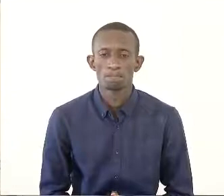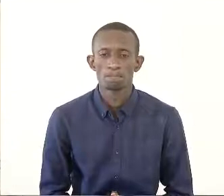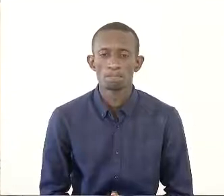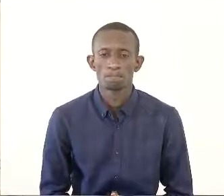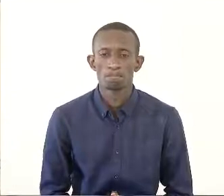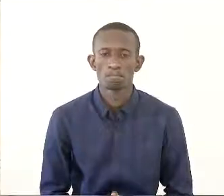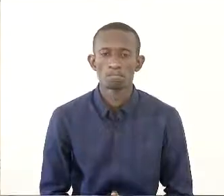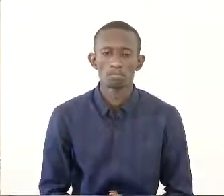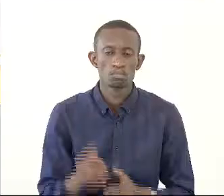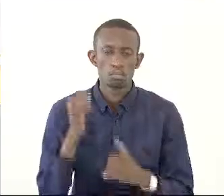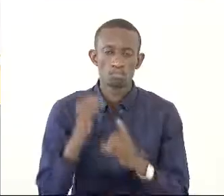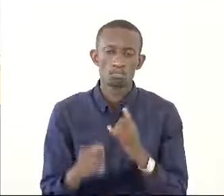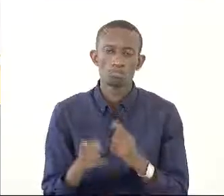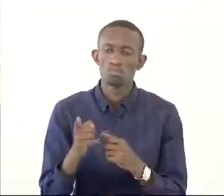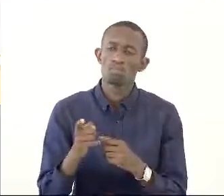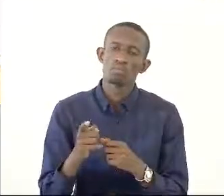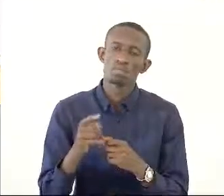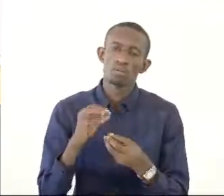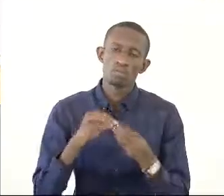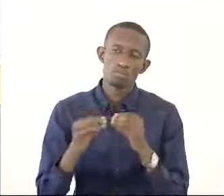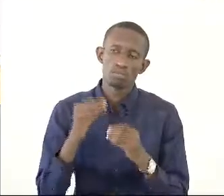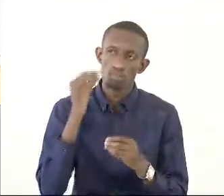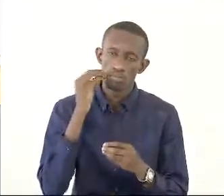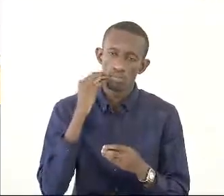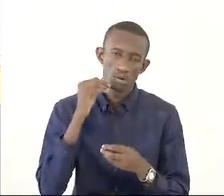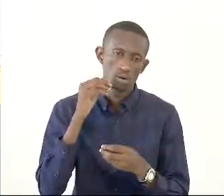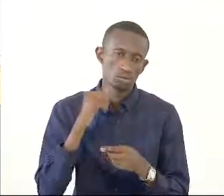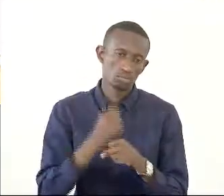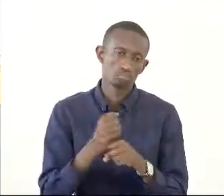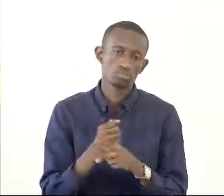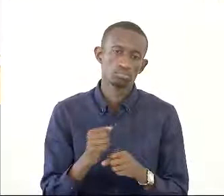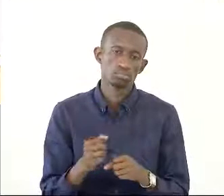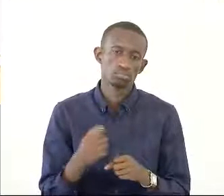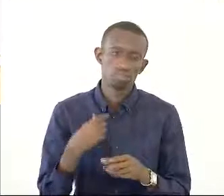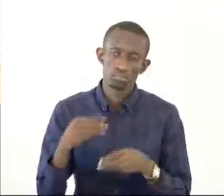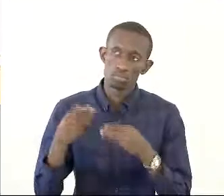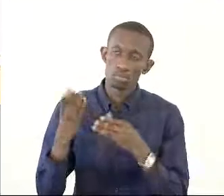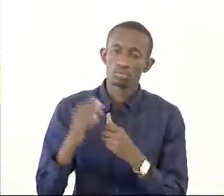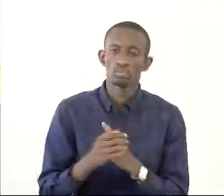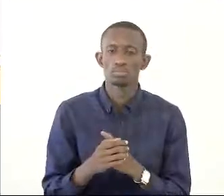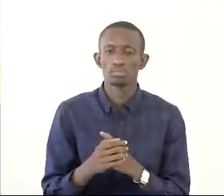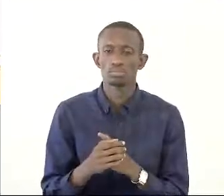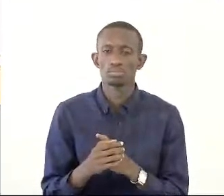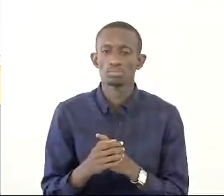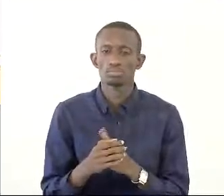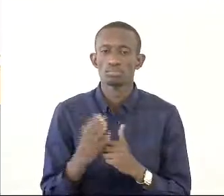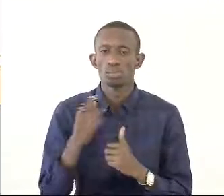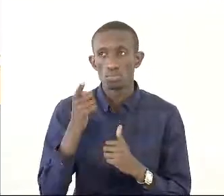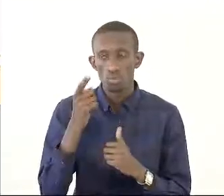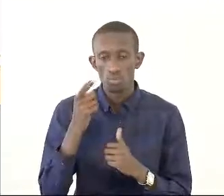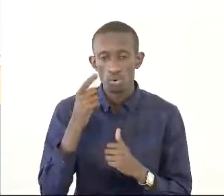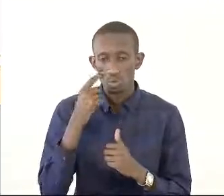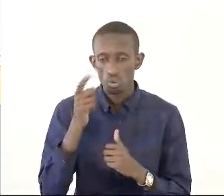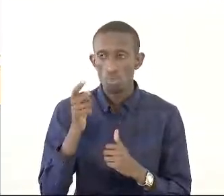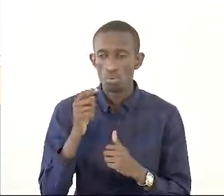the last thing that you have to do is to work on the homework. I have given you it with the last time, but I want to now you keep